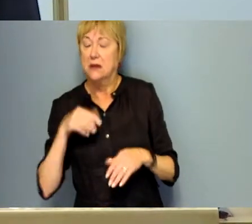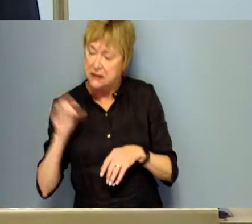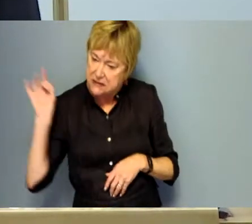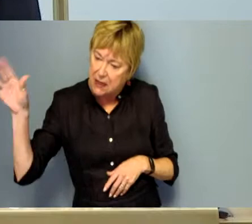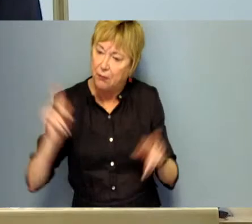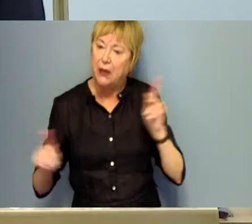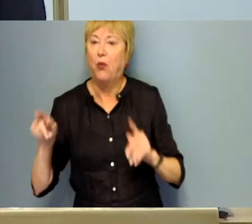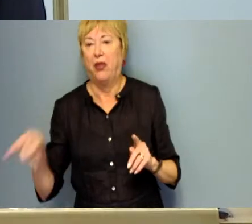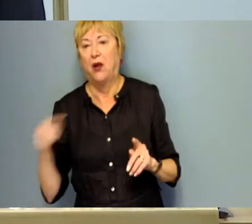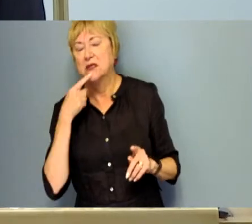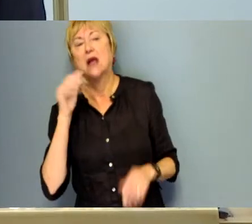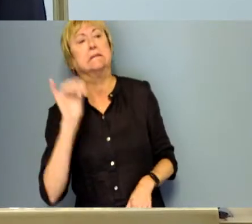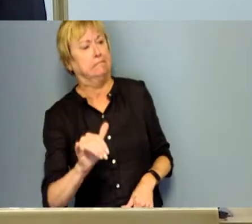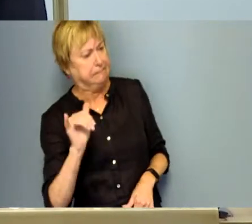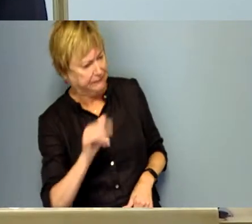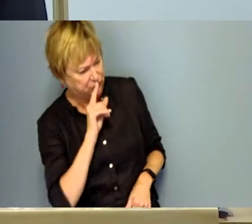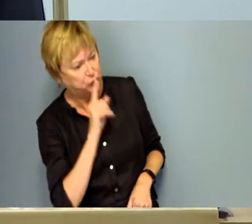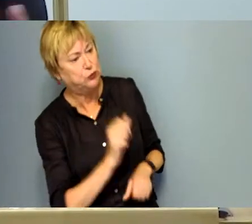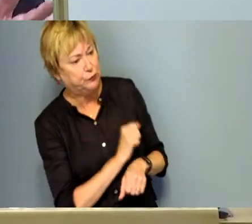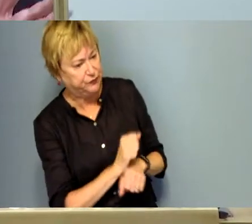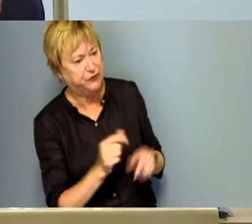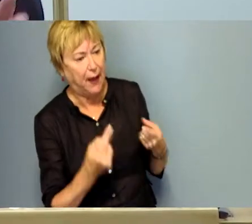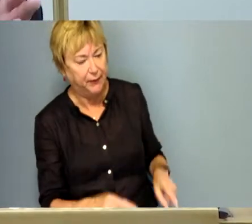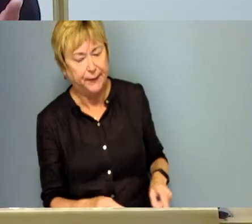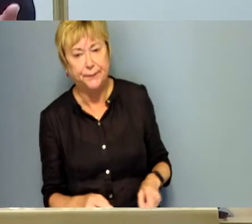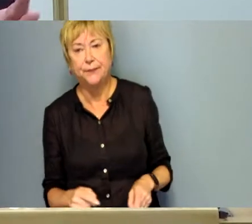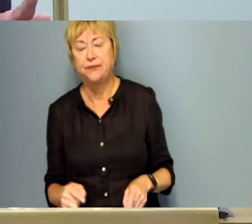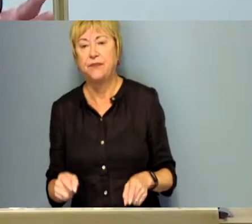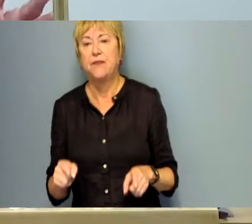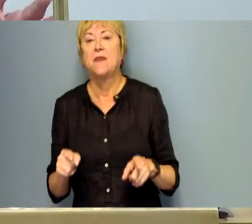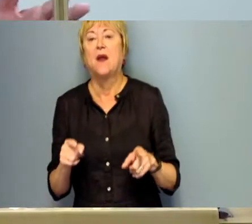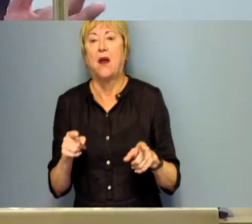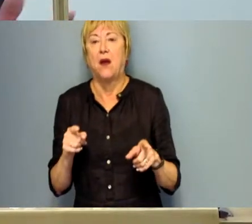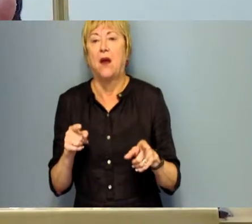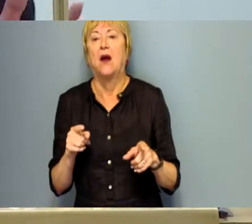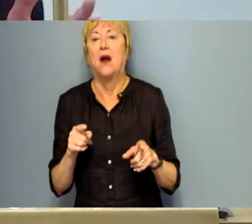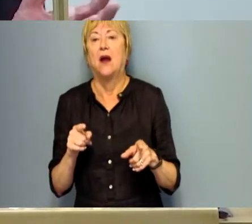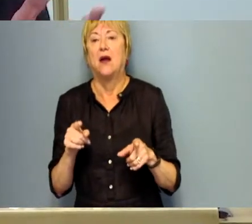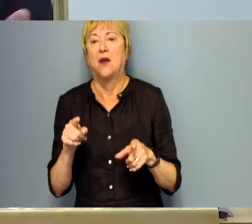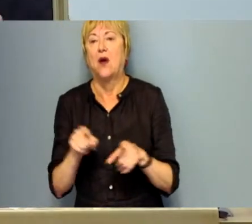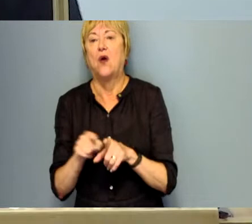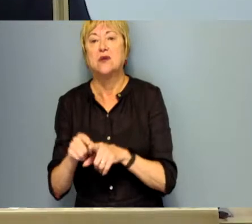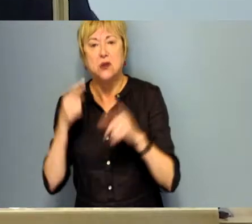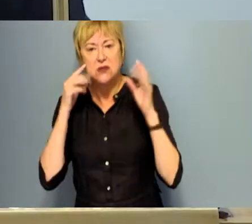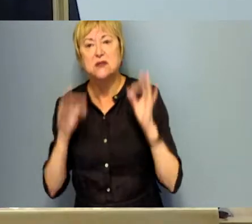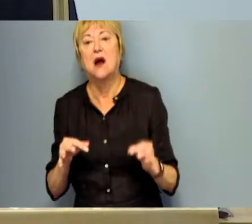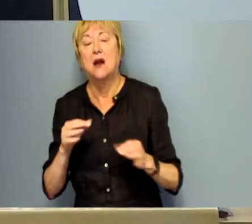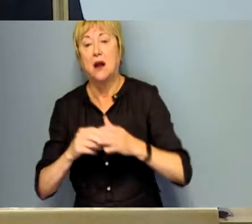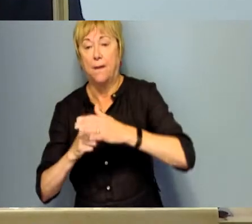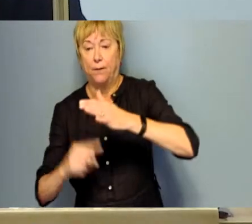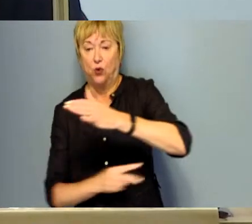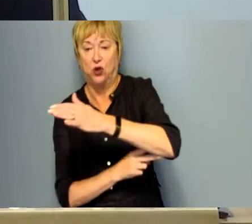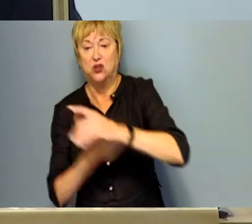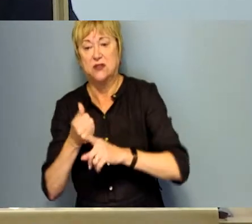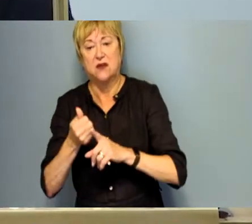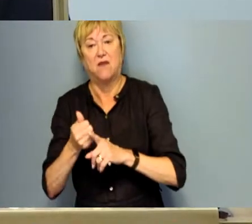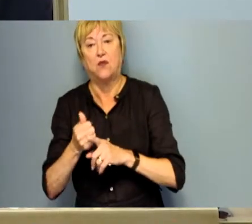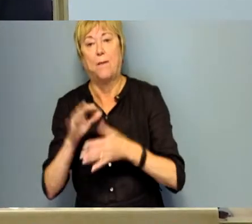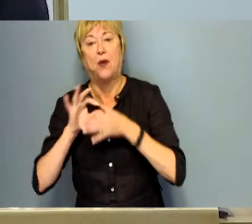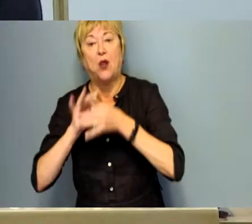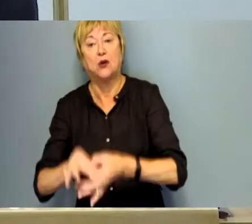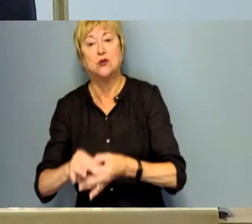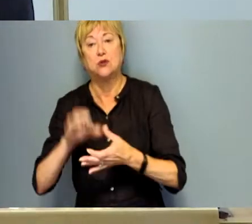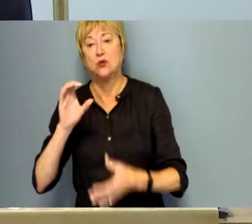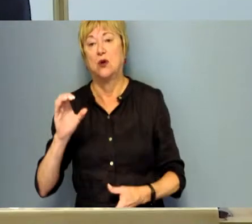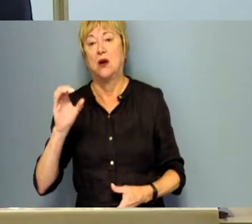that was true. But they also said and determined that the bridge was a county bridge, one that we have